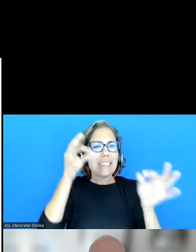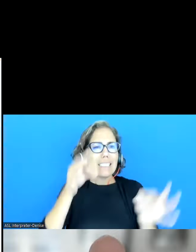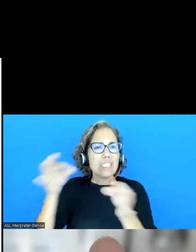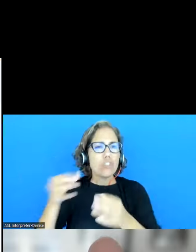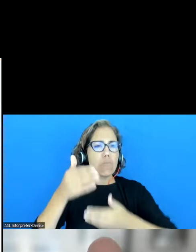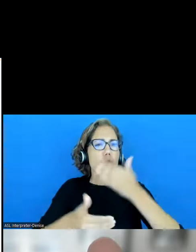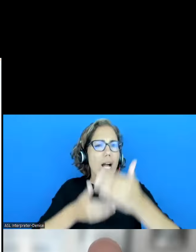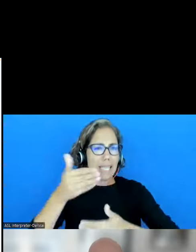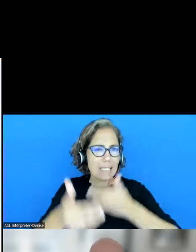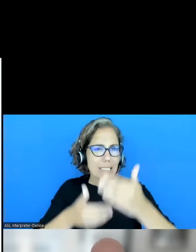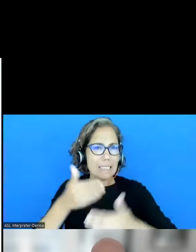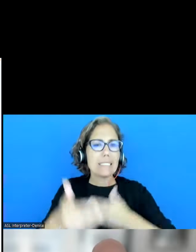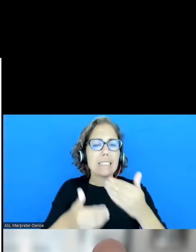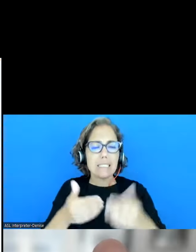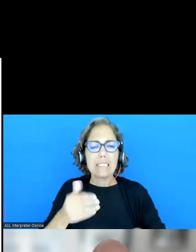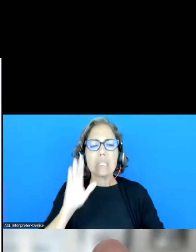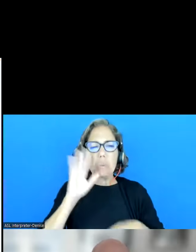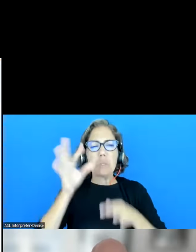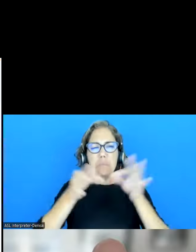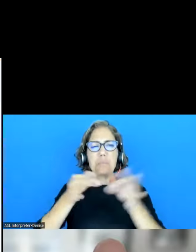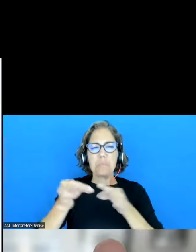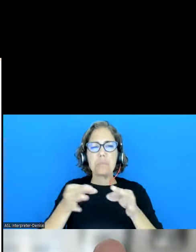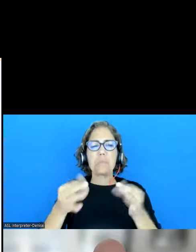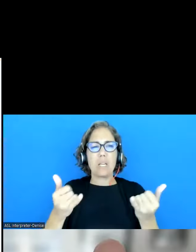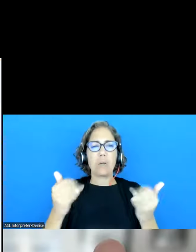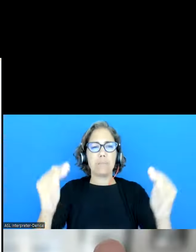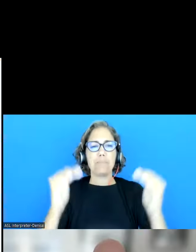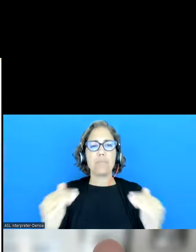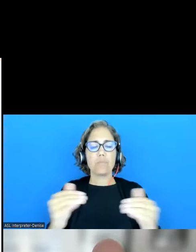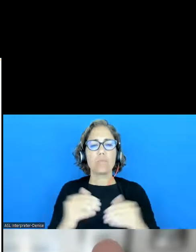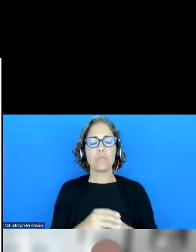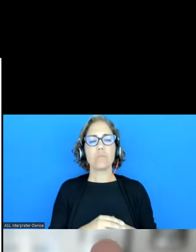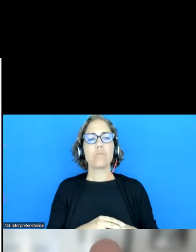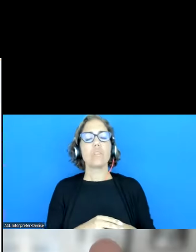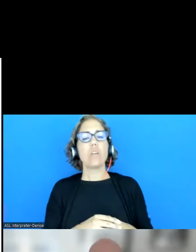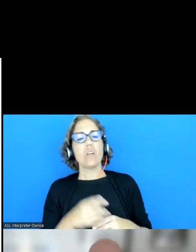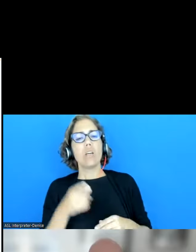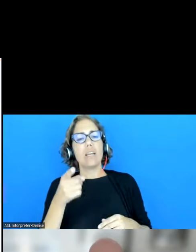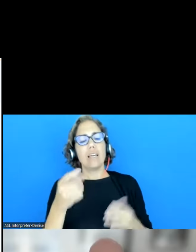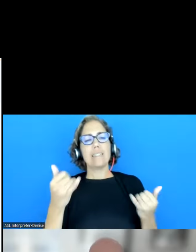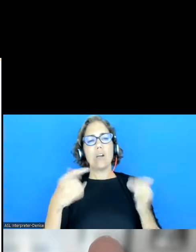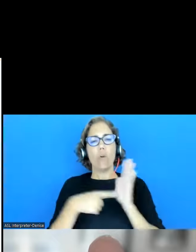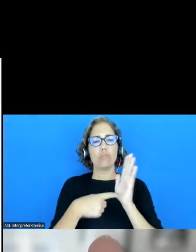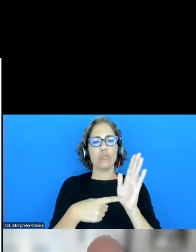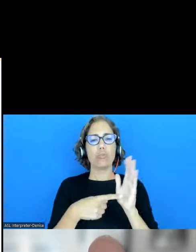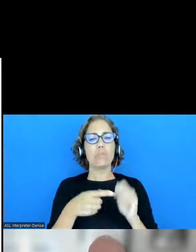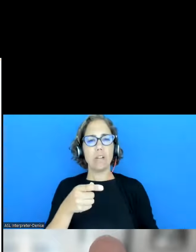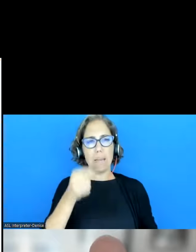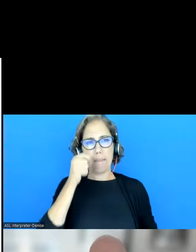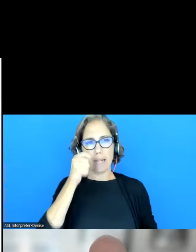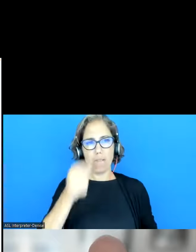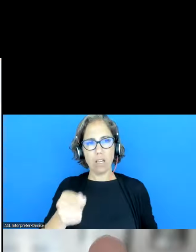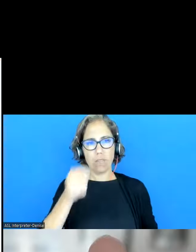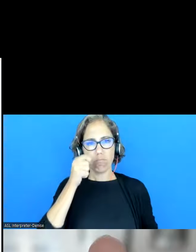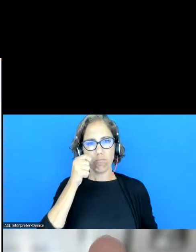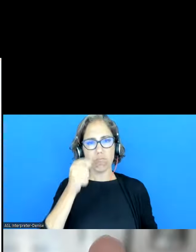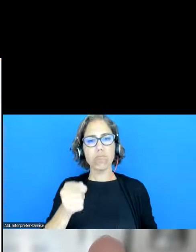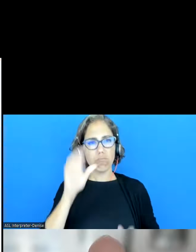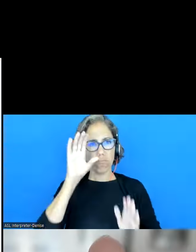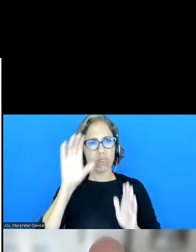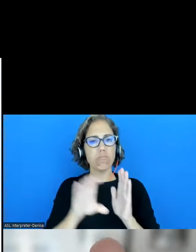it. And we can look at that here in the next slide. So what I have on screen right now is a magnifying glass icon.